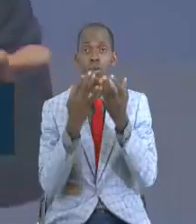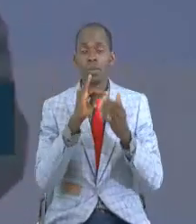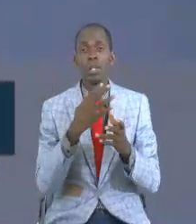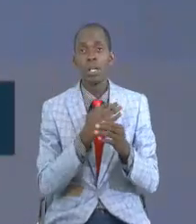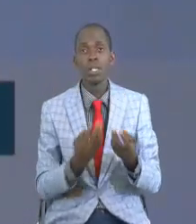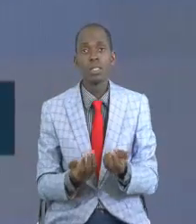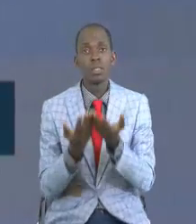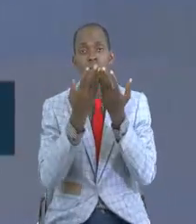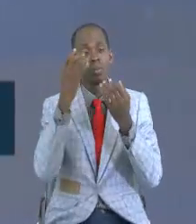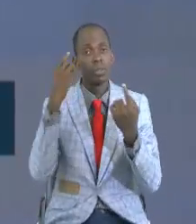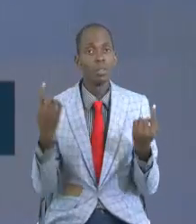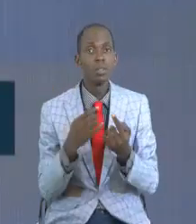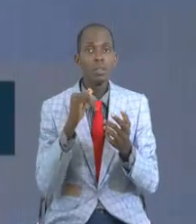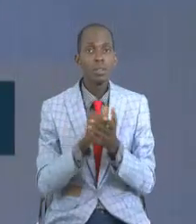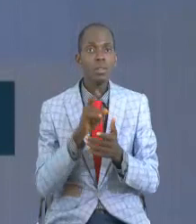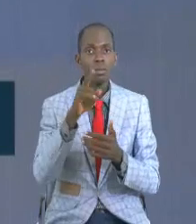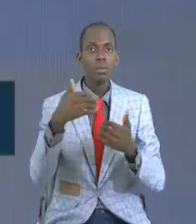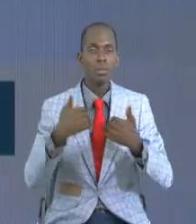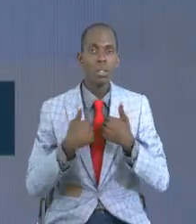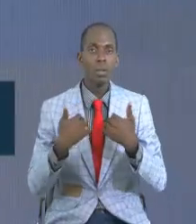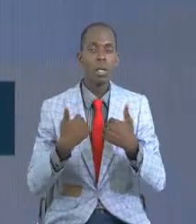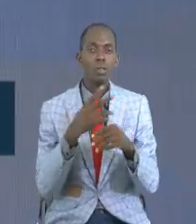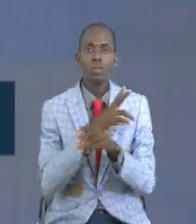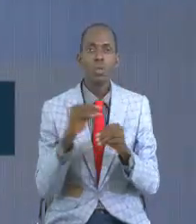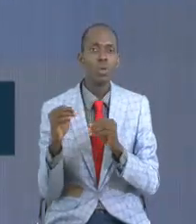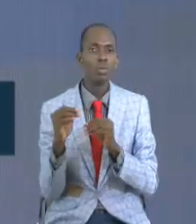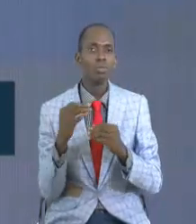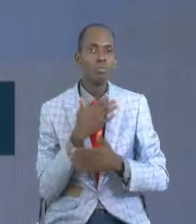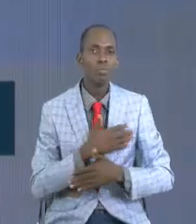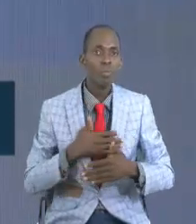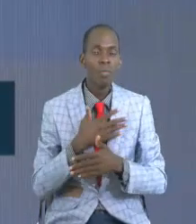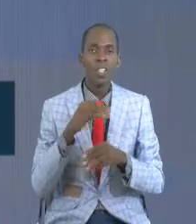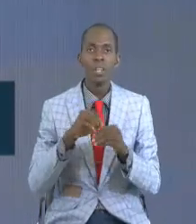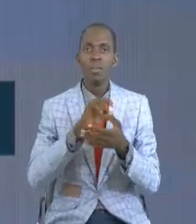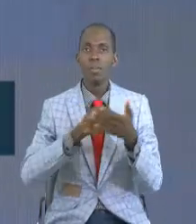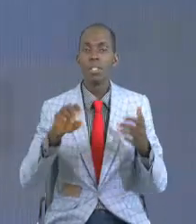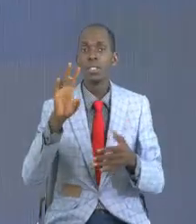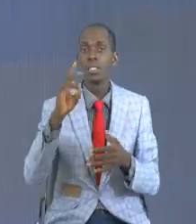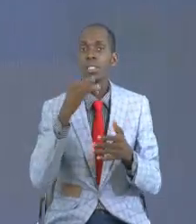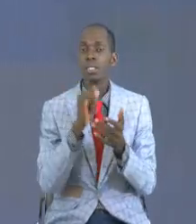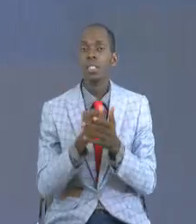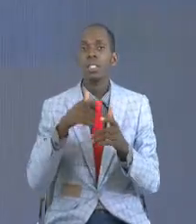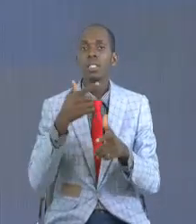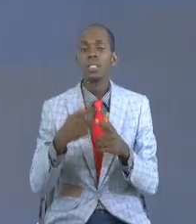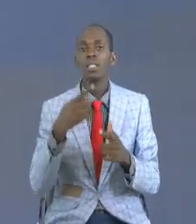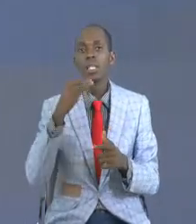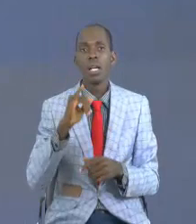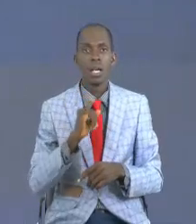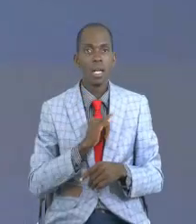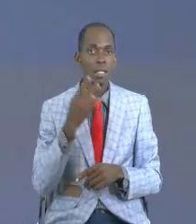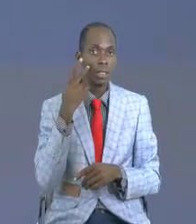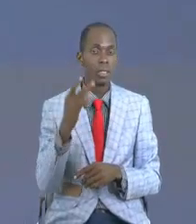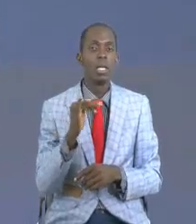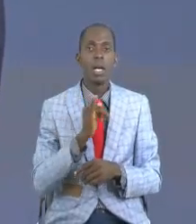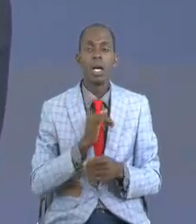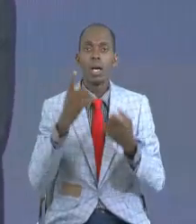i had no pleasure and then in verse 7 then said i know i come in the